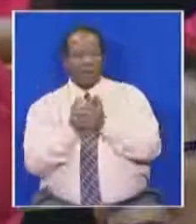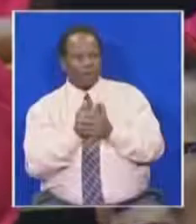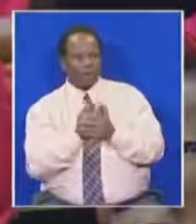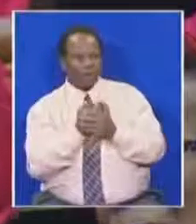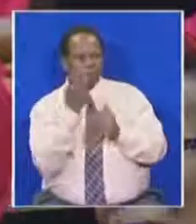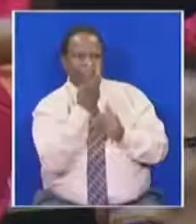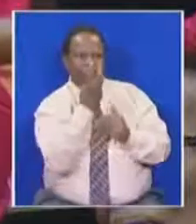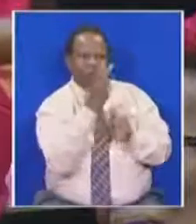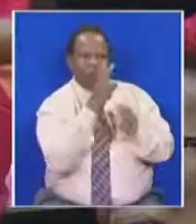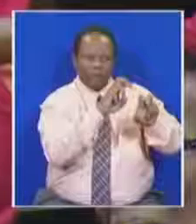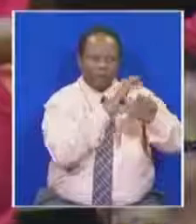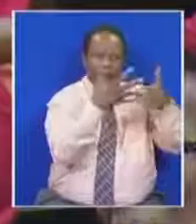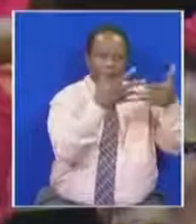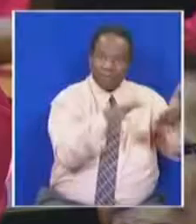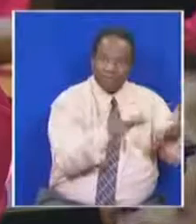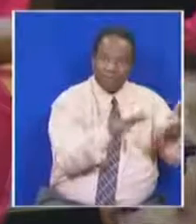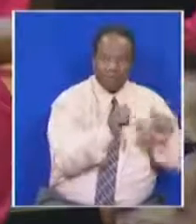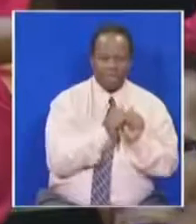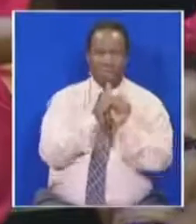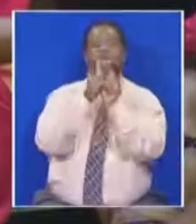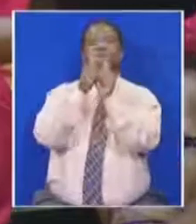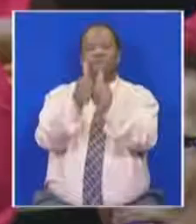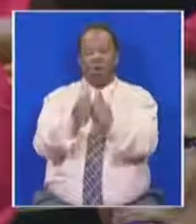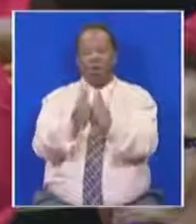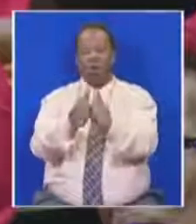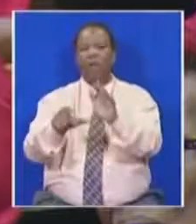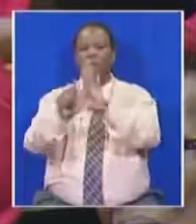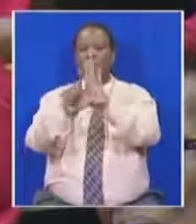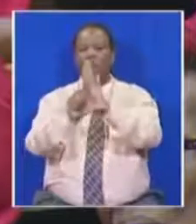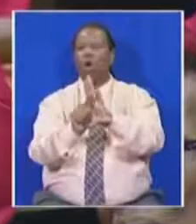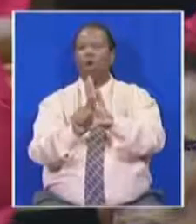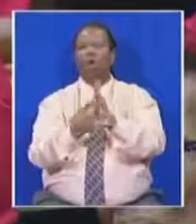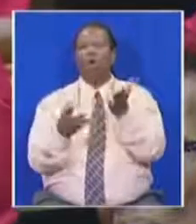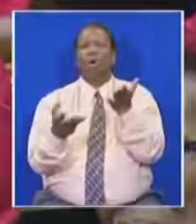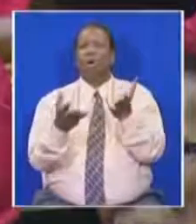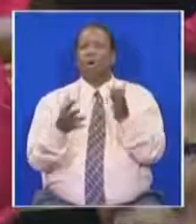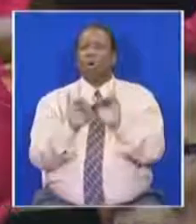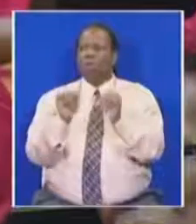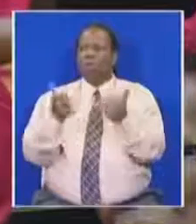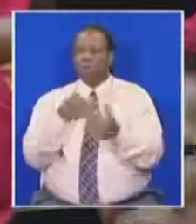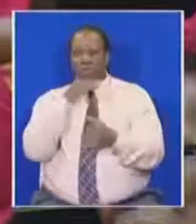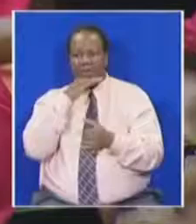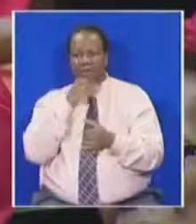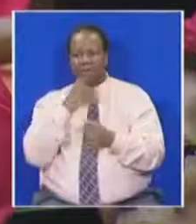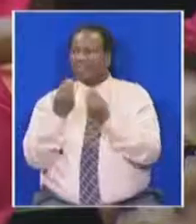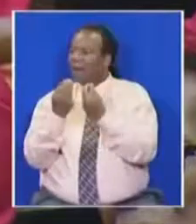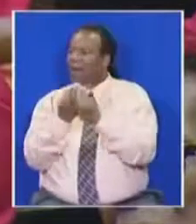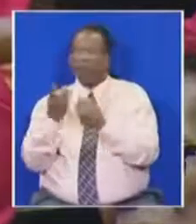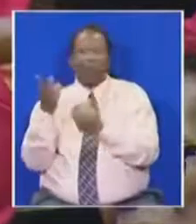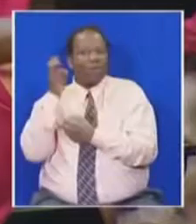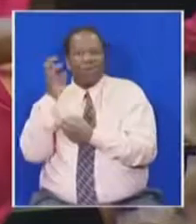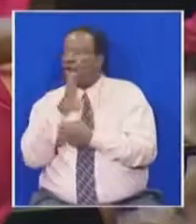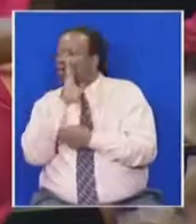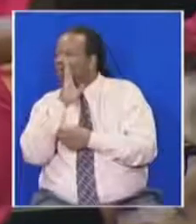indeed there is compliance with the law, as you say. It's not just an allegation. Our security and